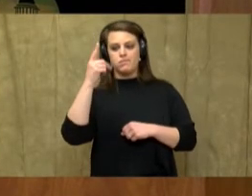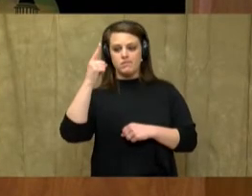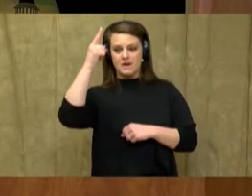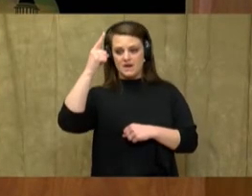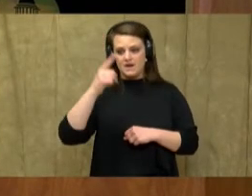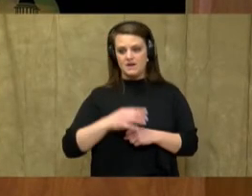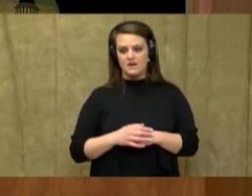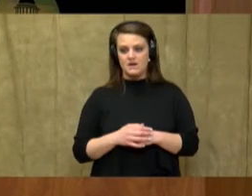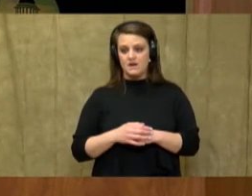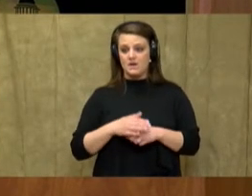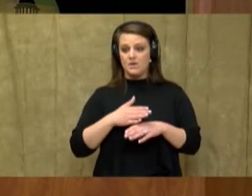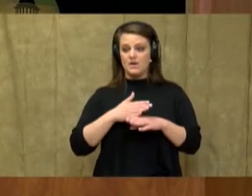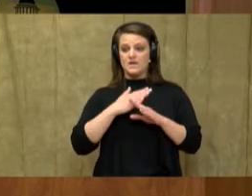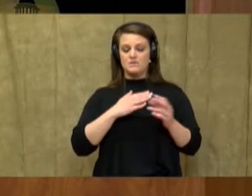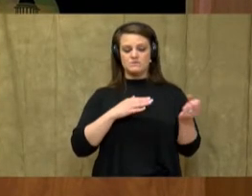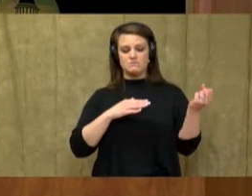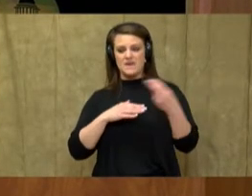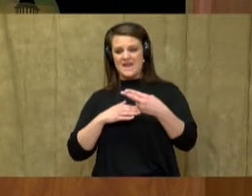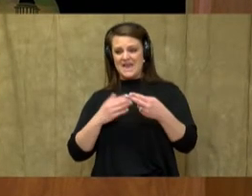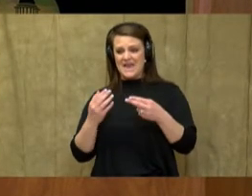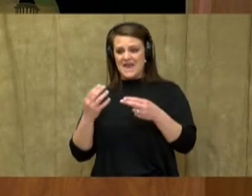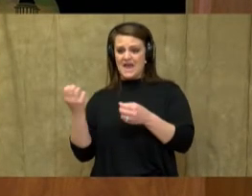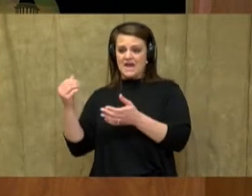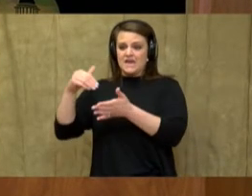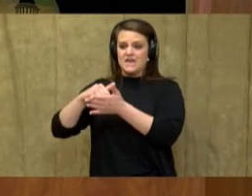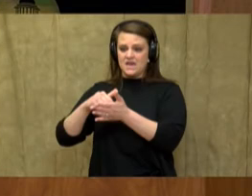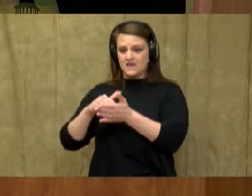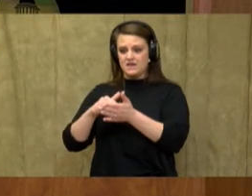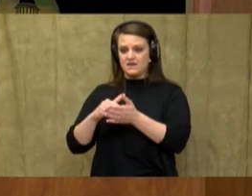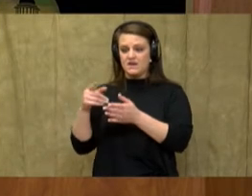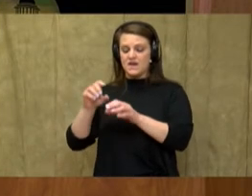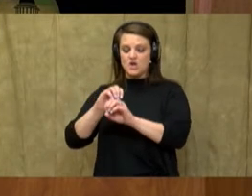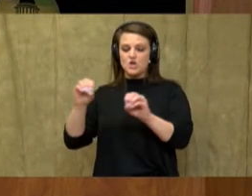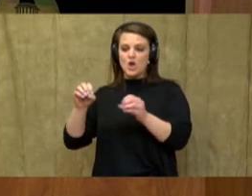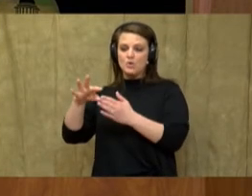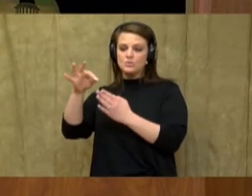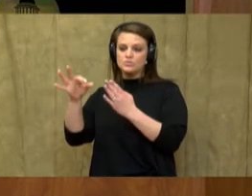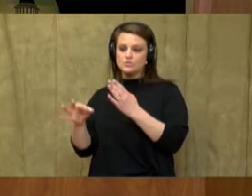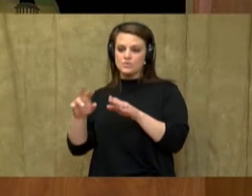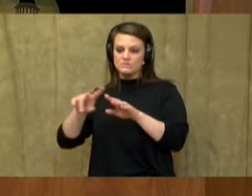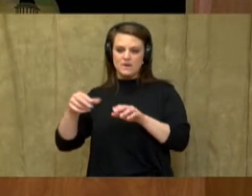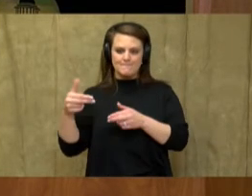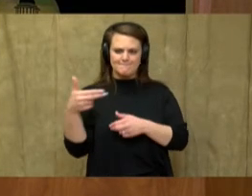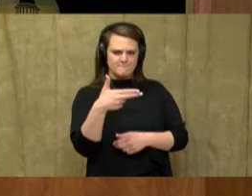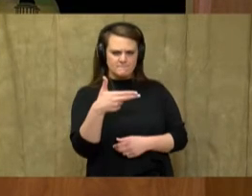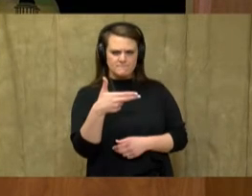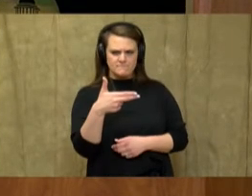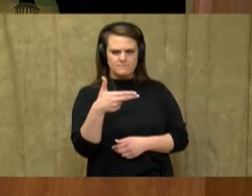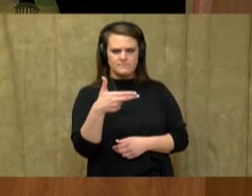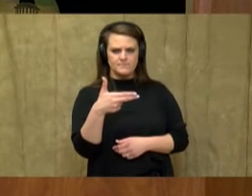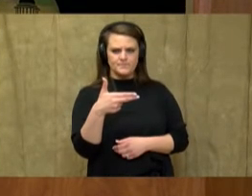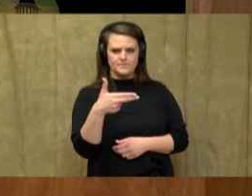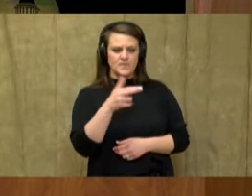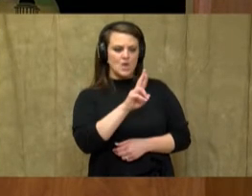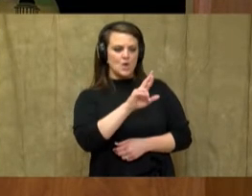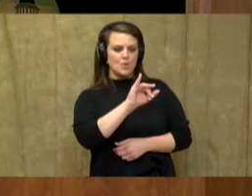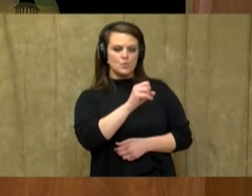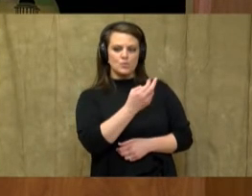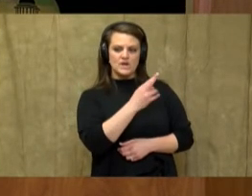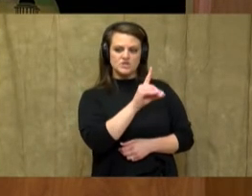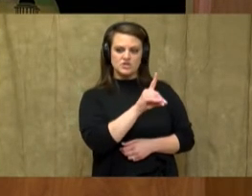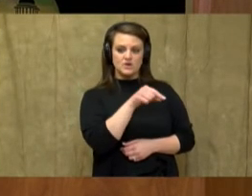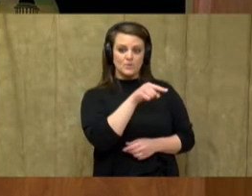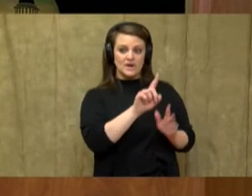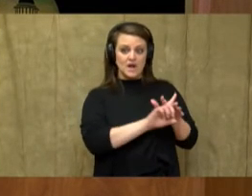was stricken again with a club, and Montgomery had no choice but to point his gun at the attacker, Richard Palms, who